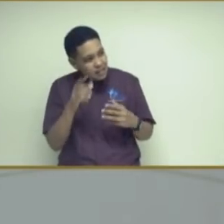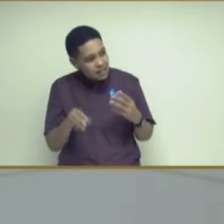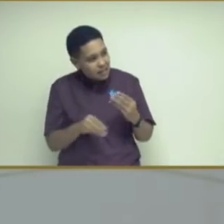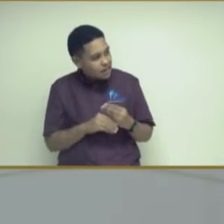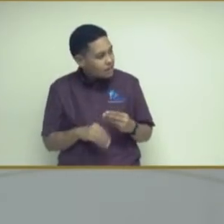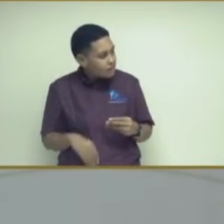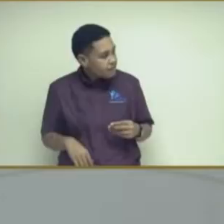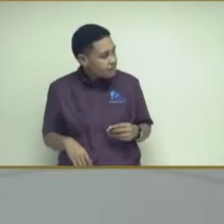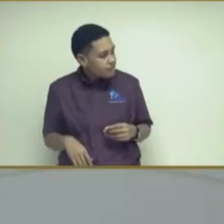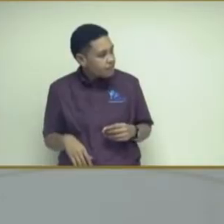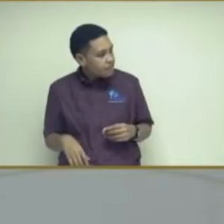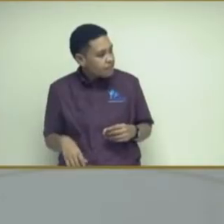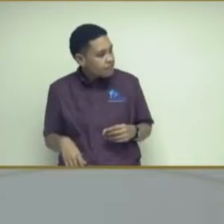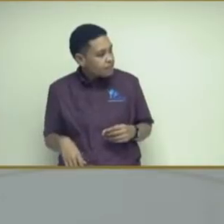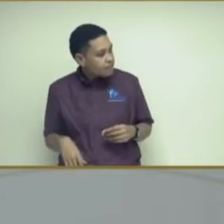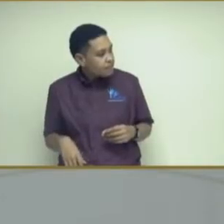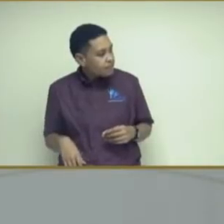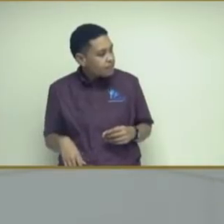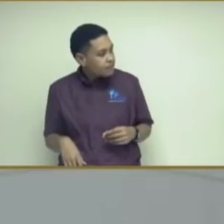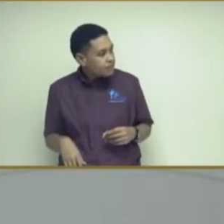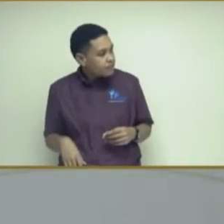No,